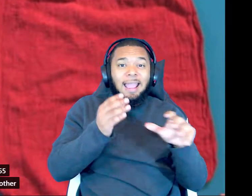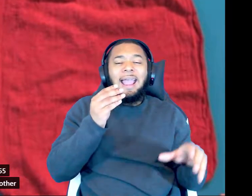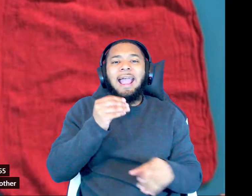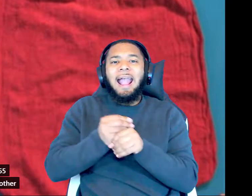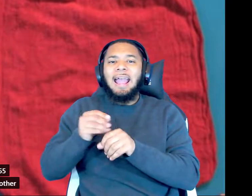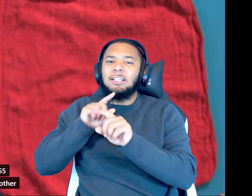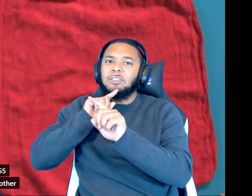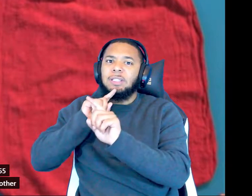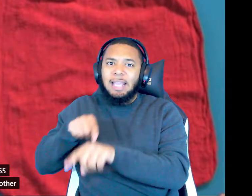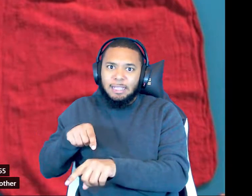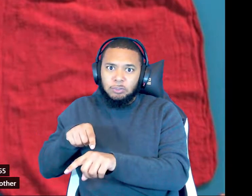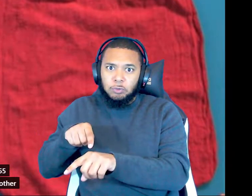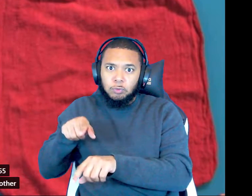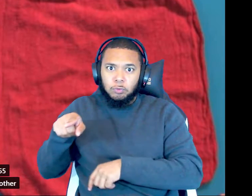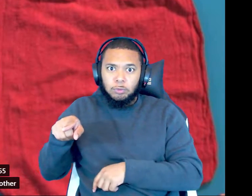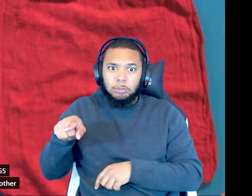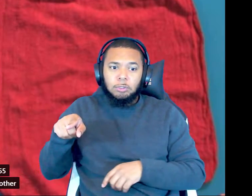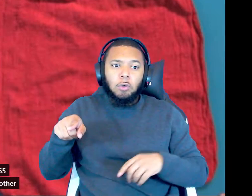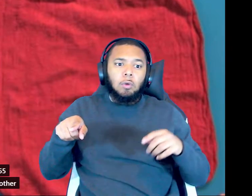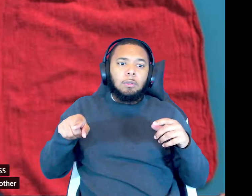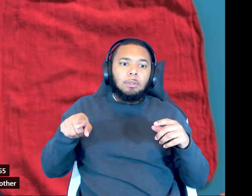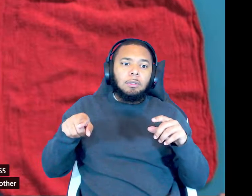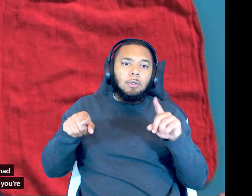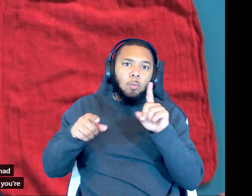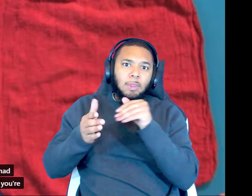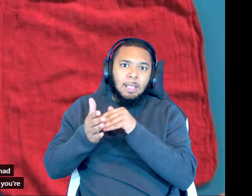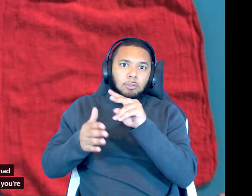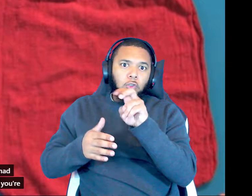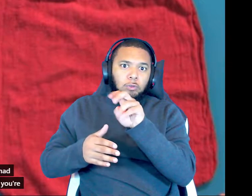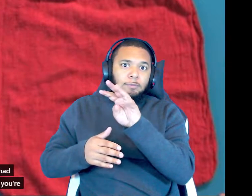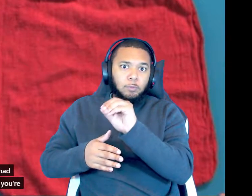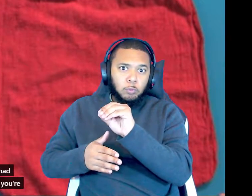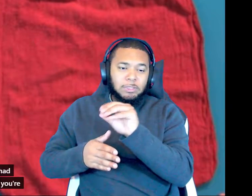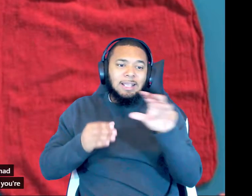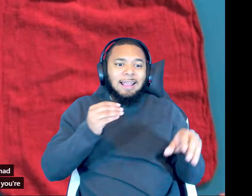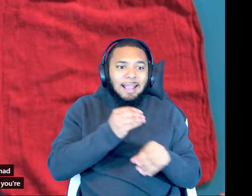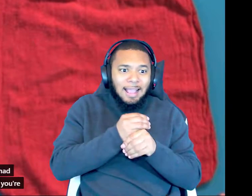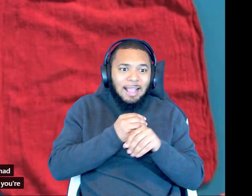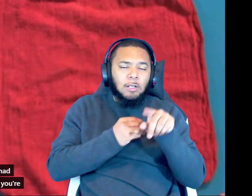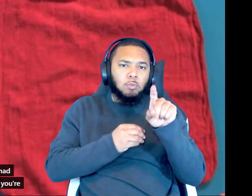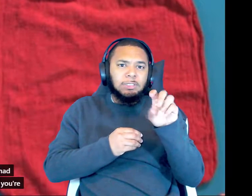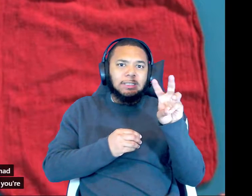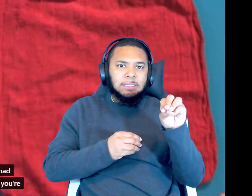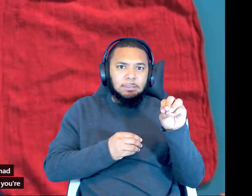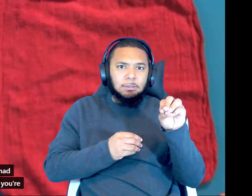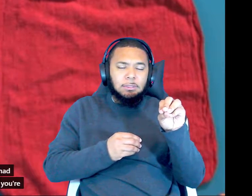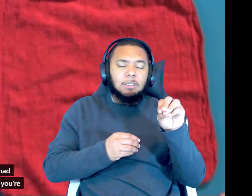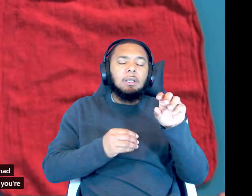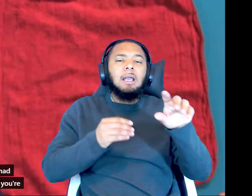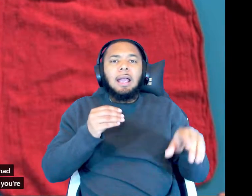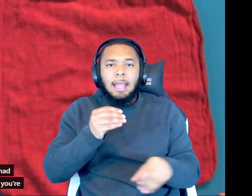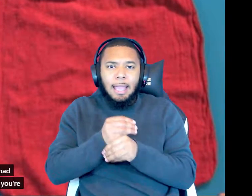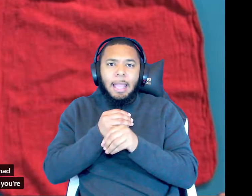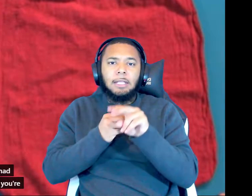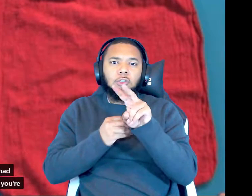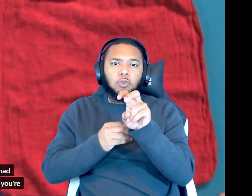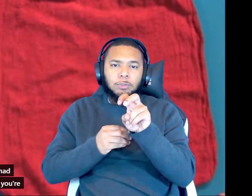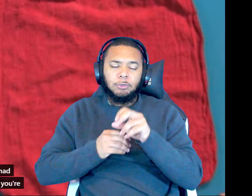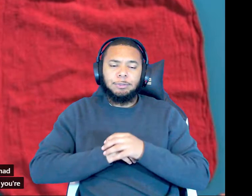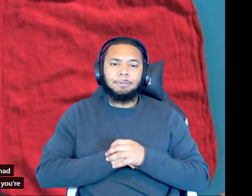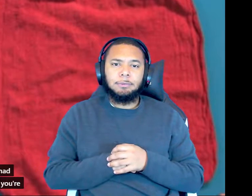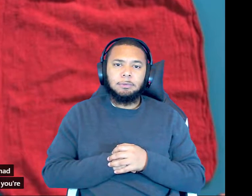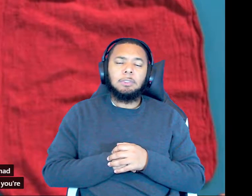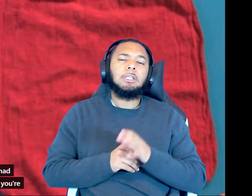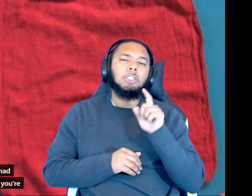add 60, I'll get to 1,300. Then I add another 100. That gives me 1,400. And then I add this